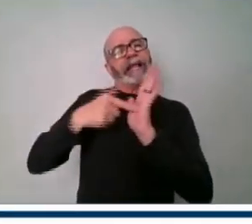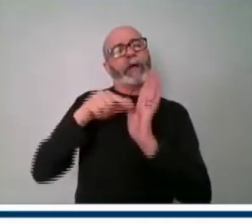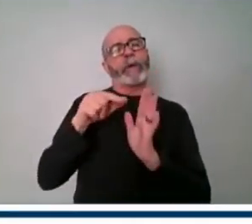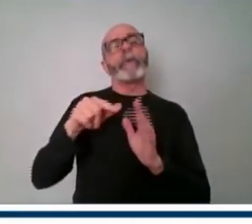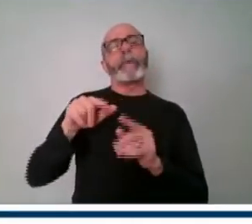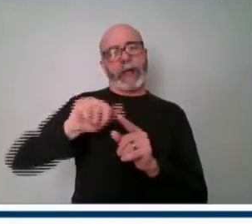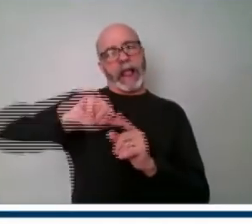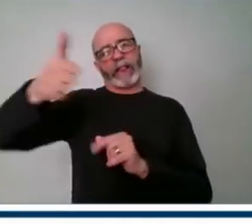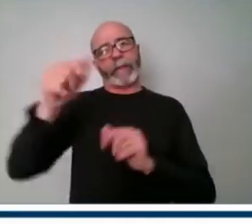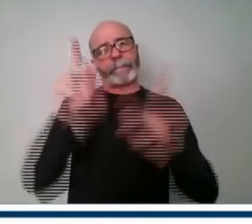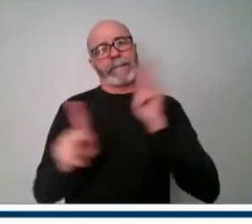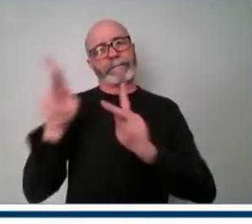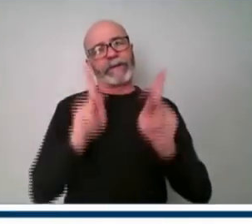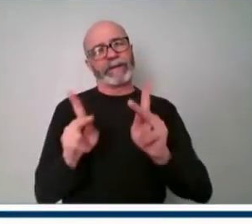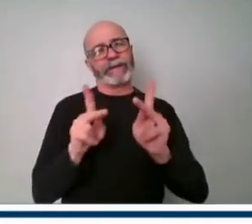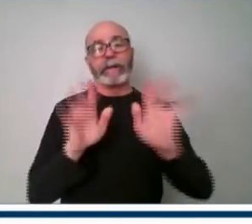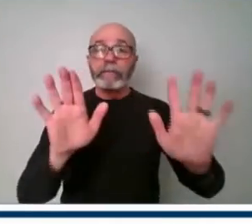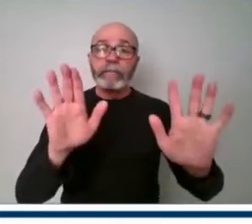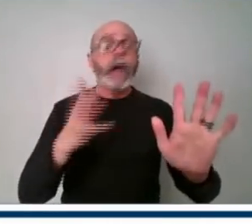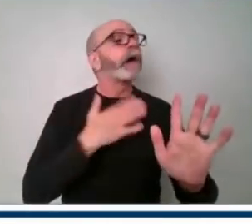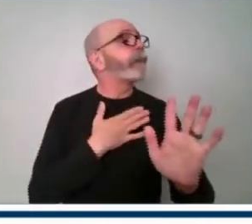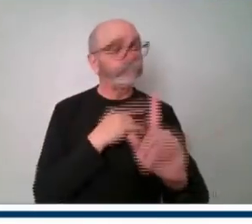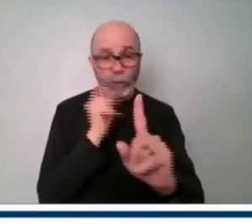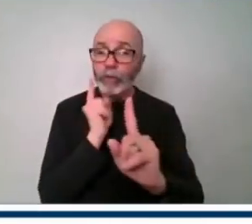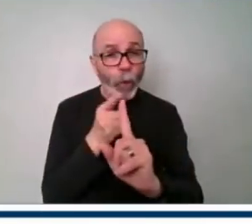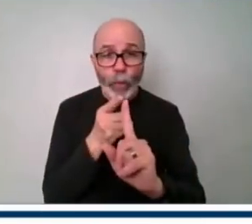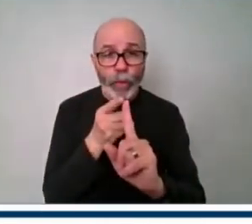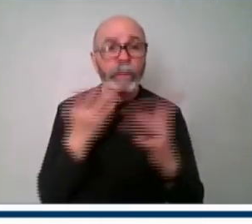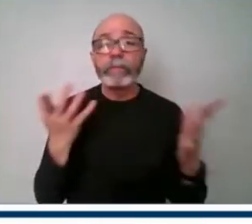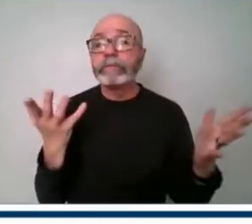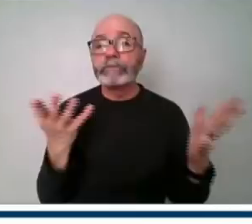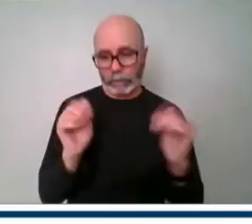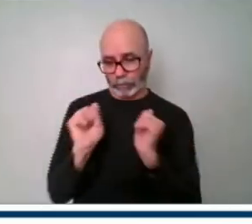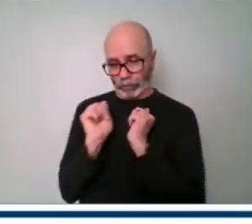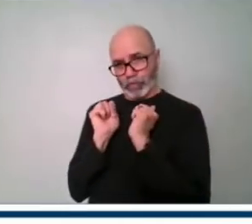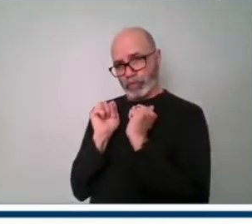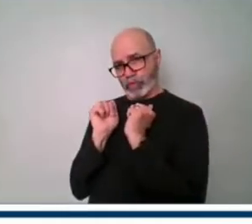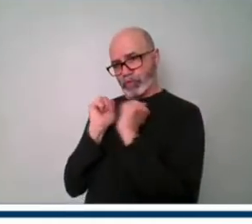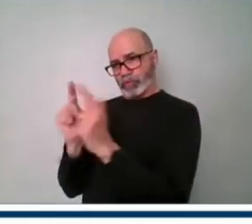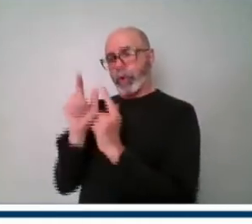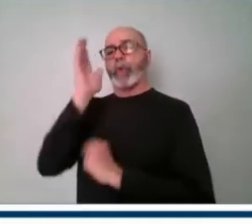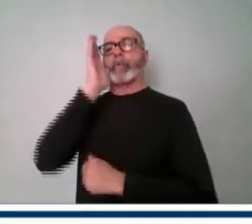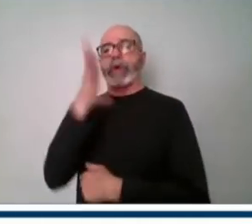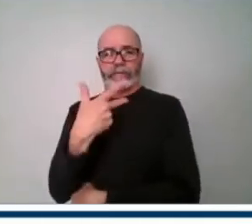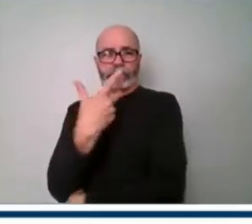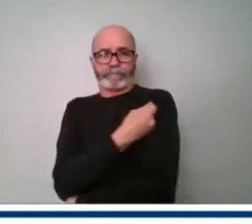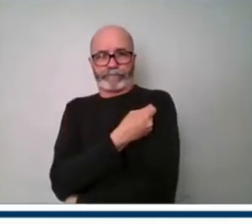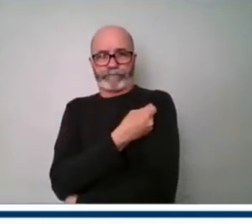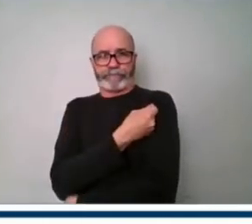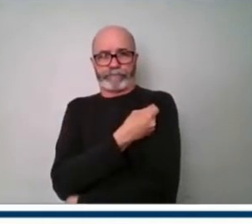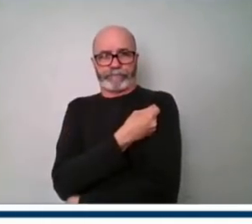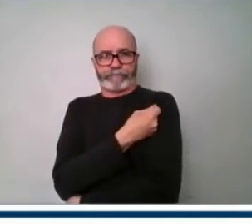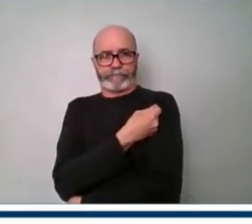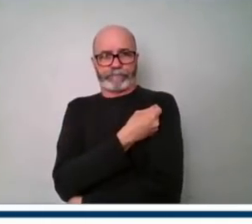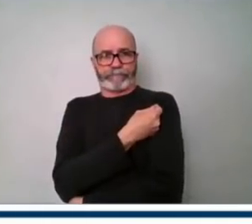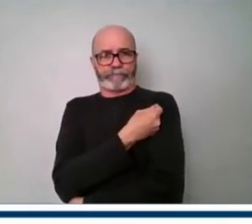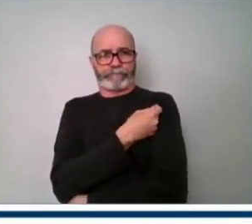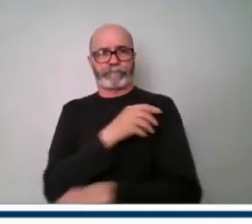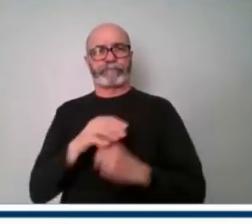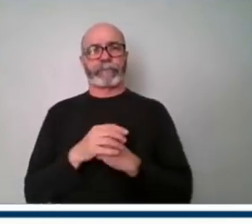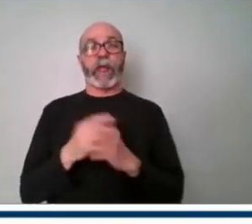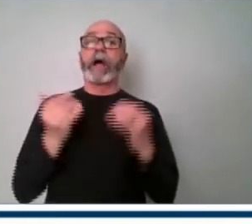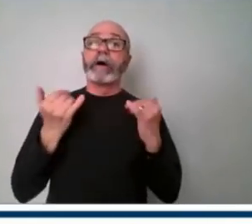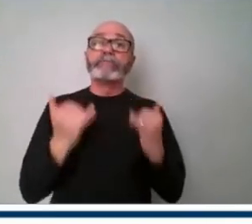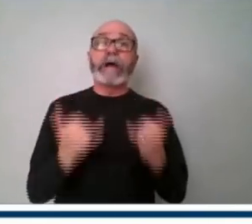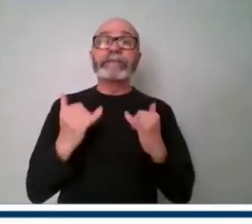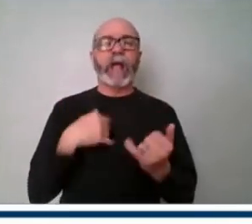Scotians the opportunity to get immunized, and that takes several months. I'm not really concerned about where we are now compared to other provinces, because I know